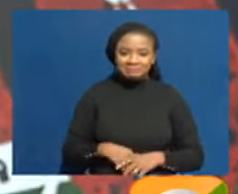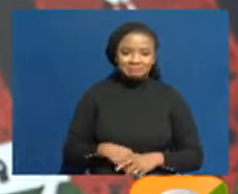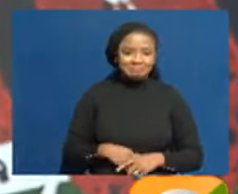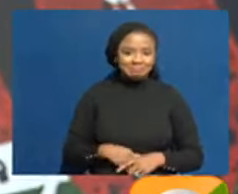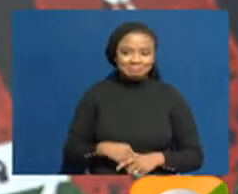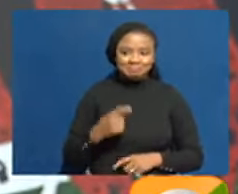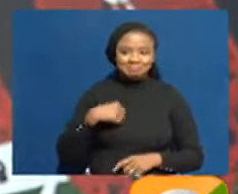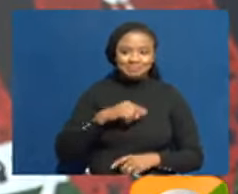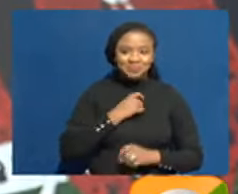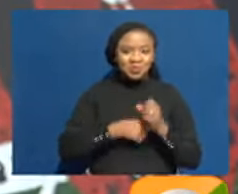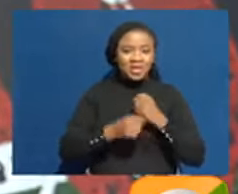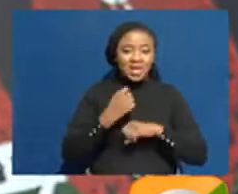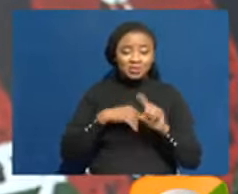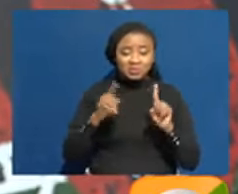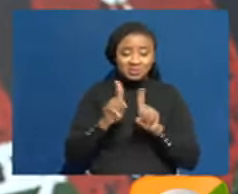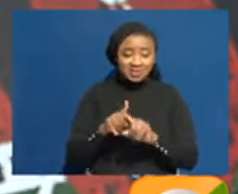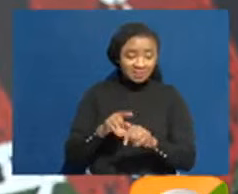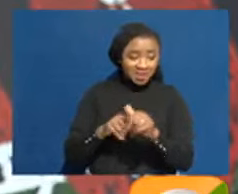many African countries,